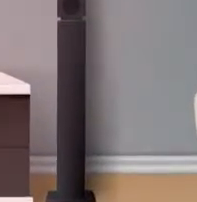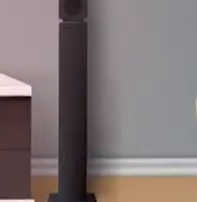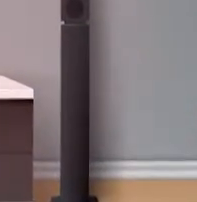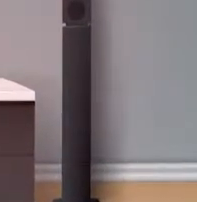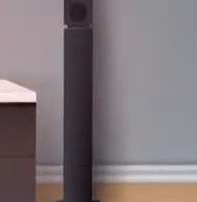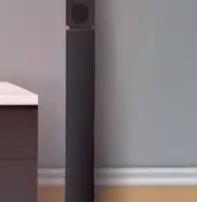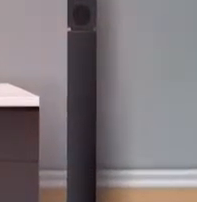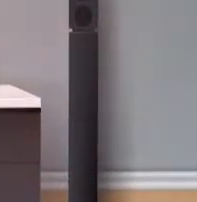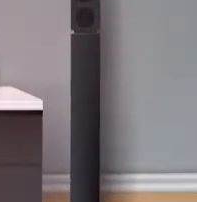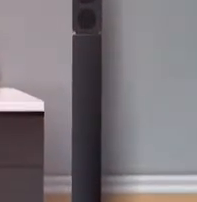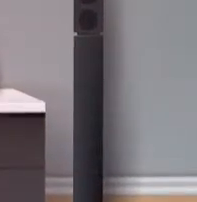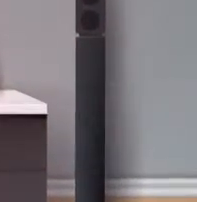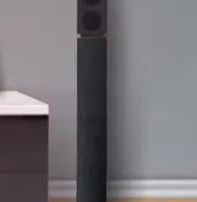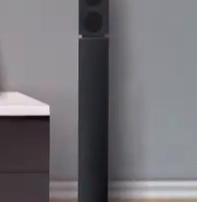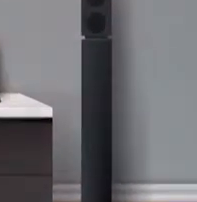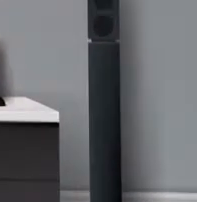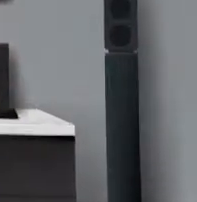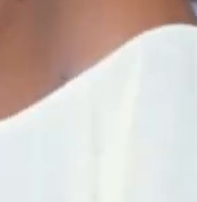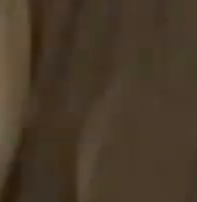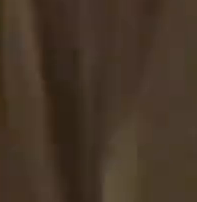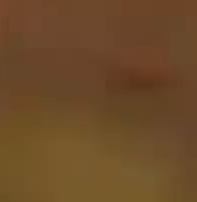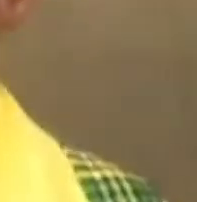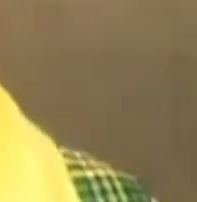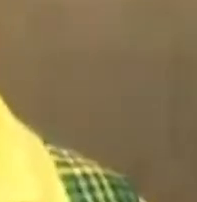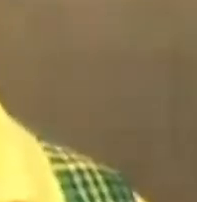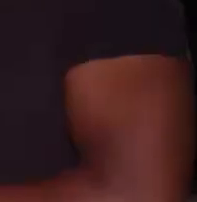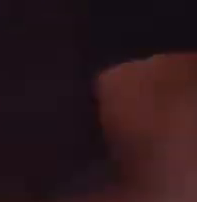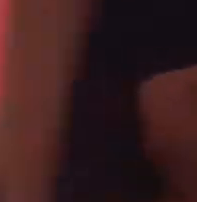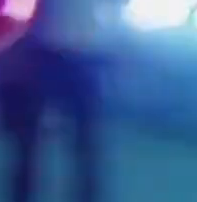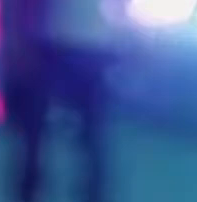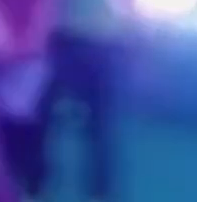Channel 1, we are a TV station like no other.